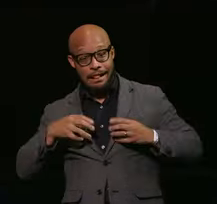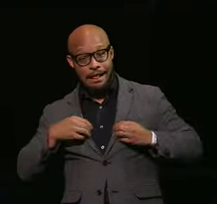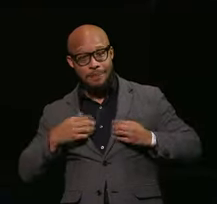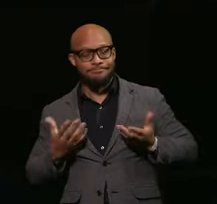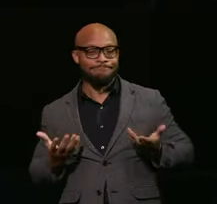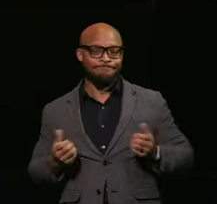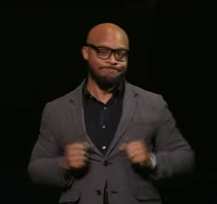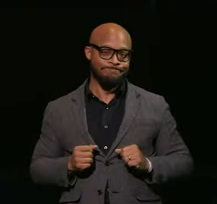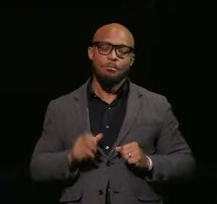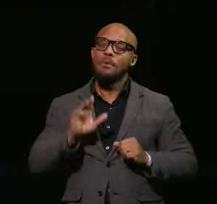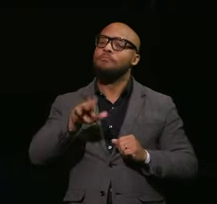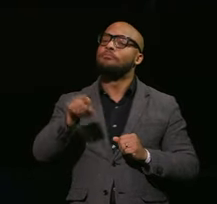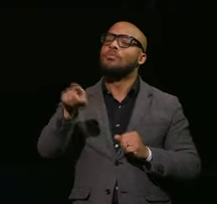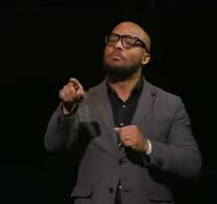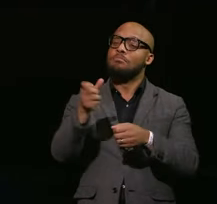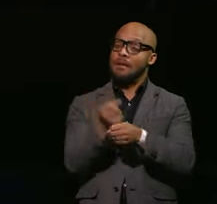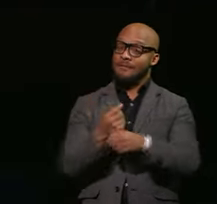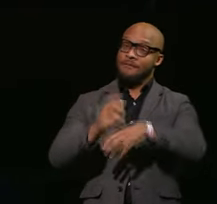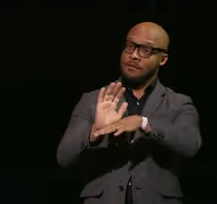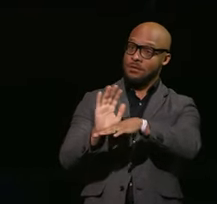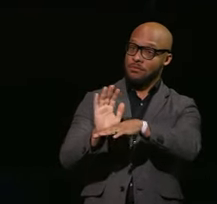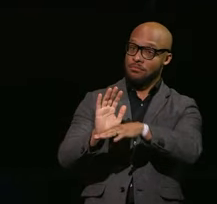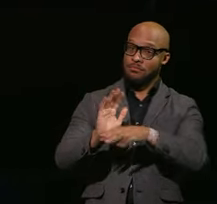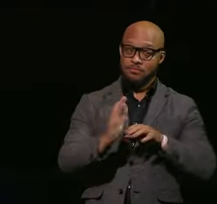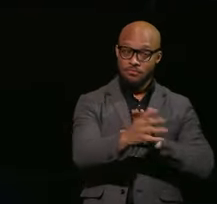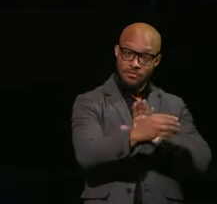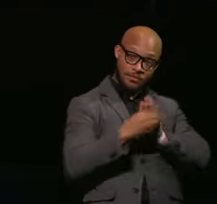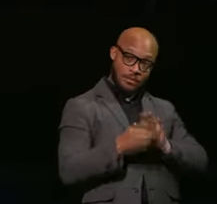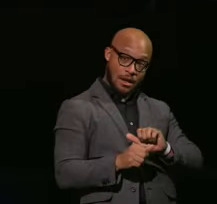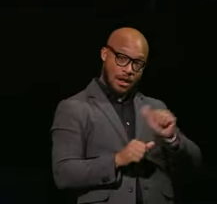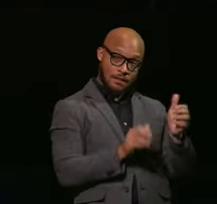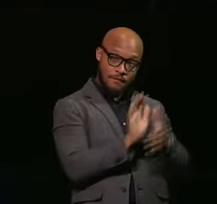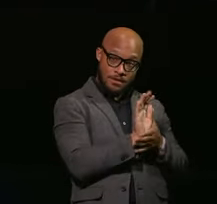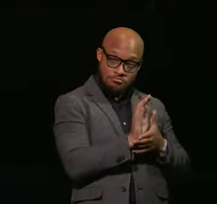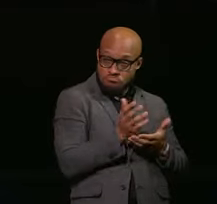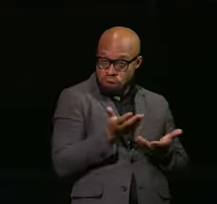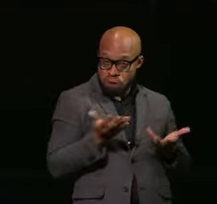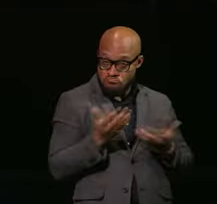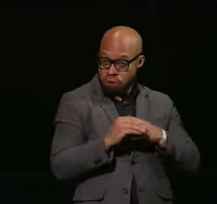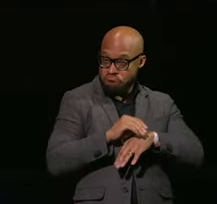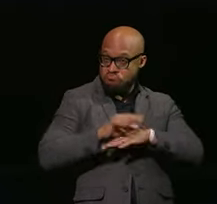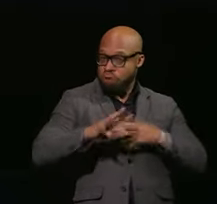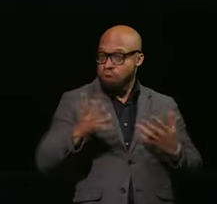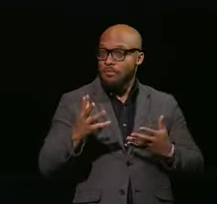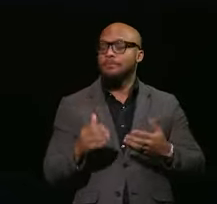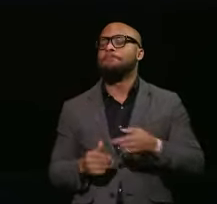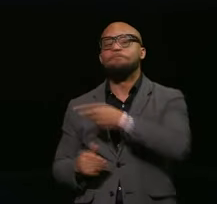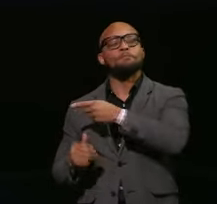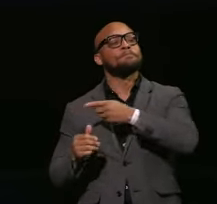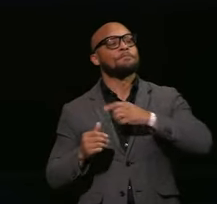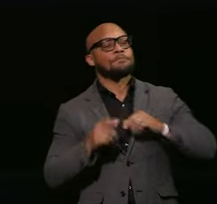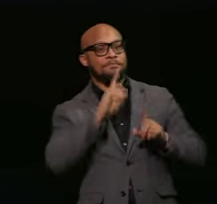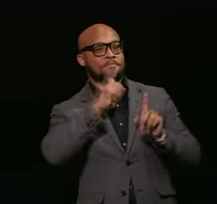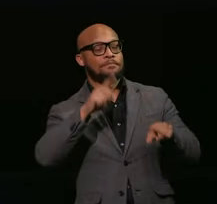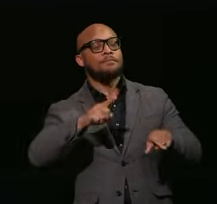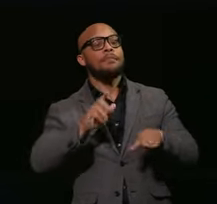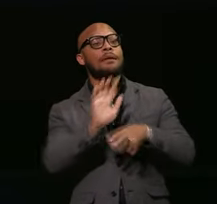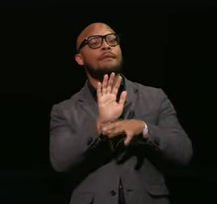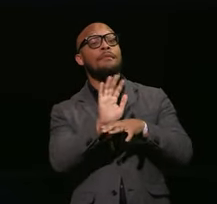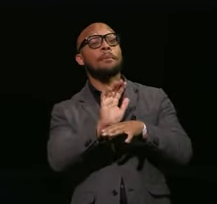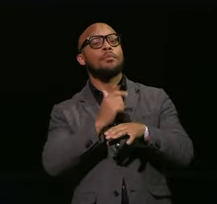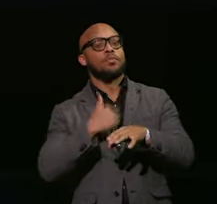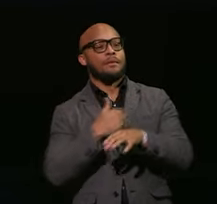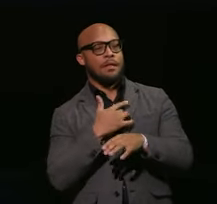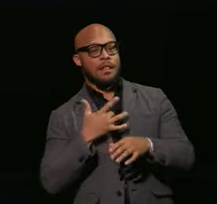we kind of watched around that time was This is Congo, which is about the situation in Congo that has continued to escalate to